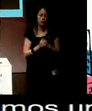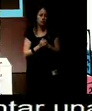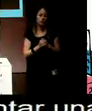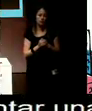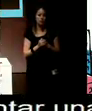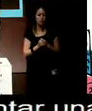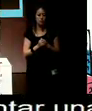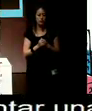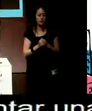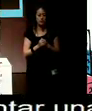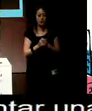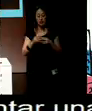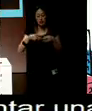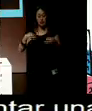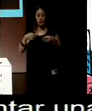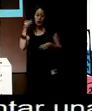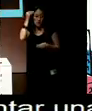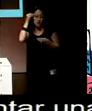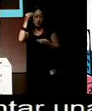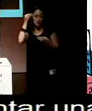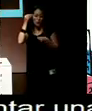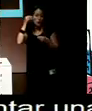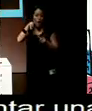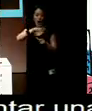What we thought was every accessible